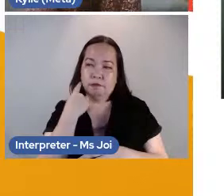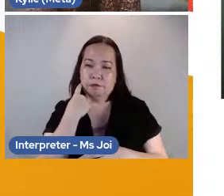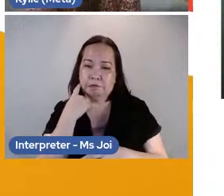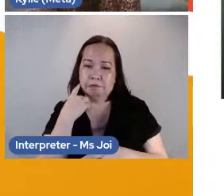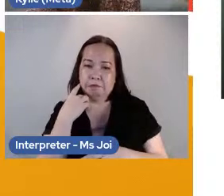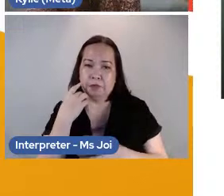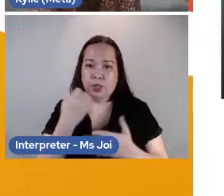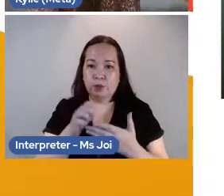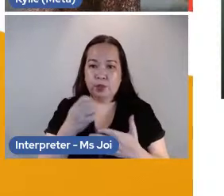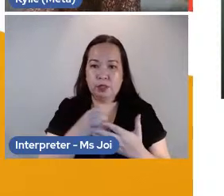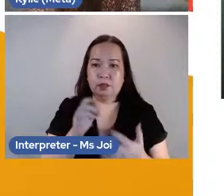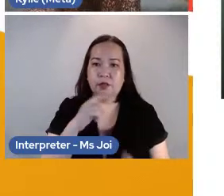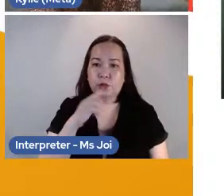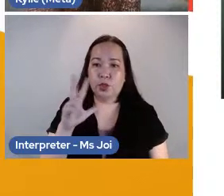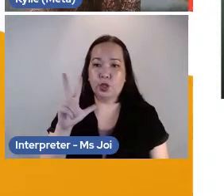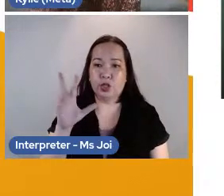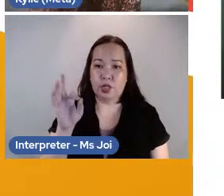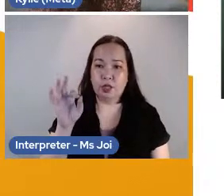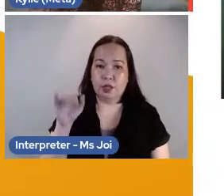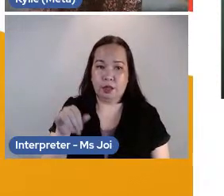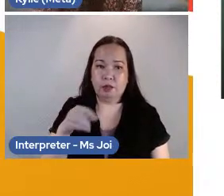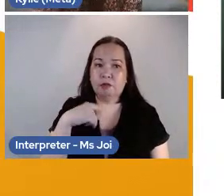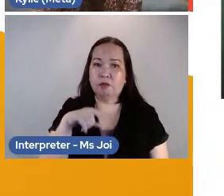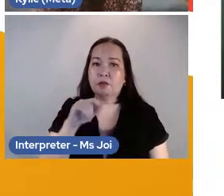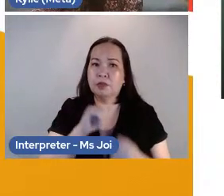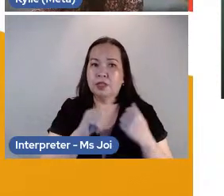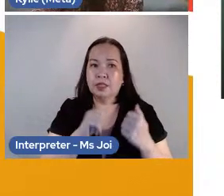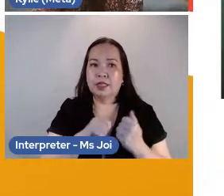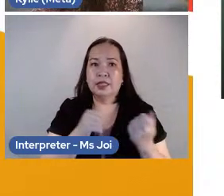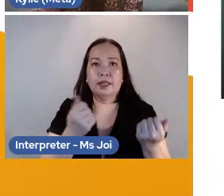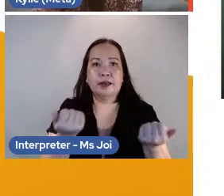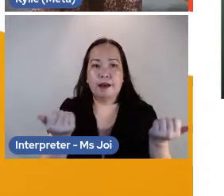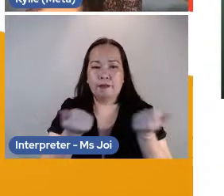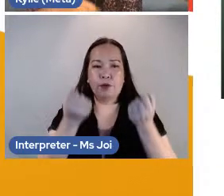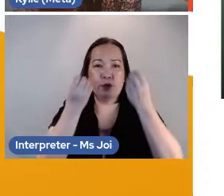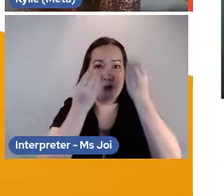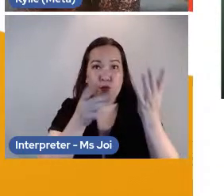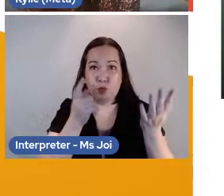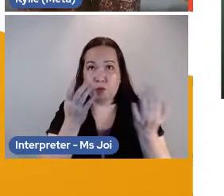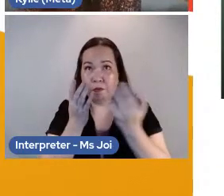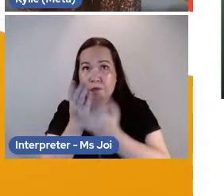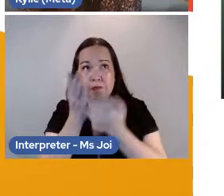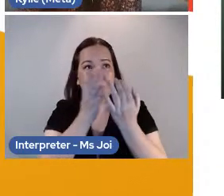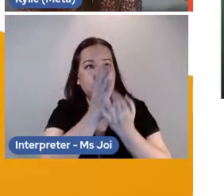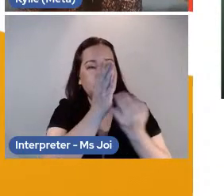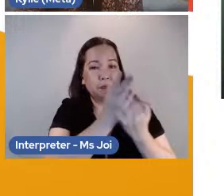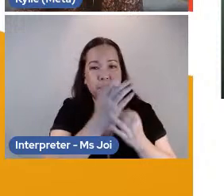again, this is publicly available information, so anyone can go and have a look at any page